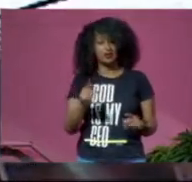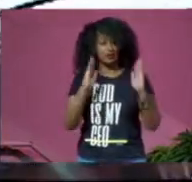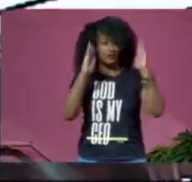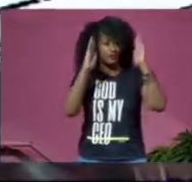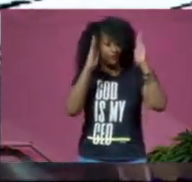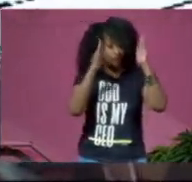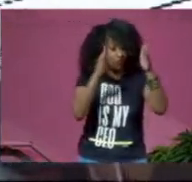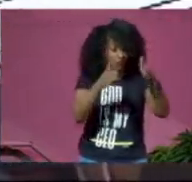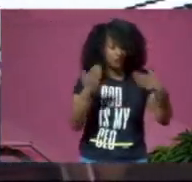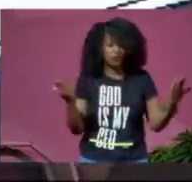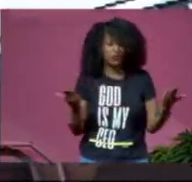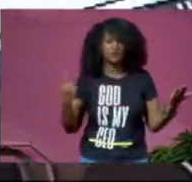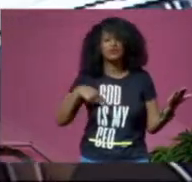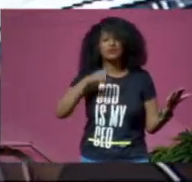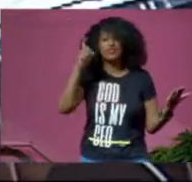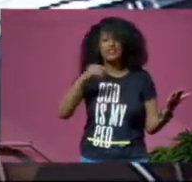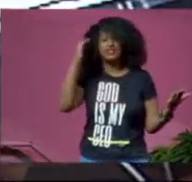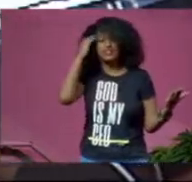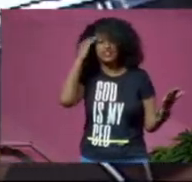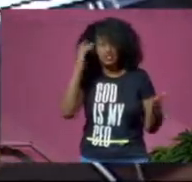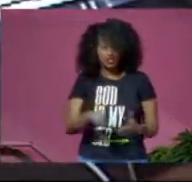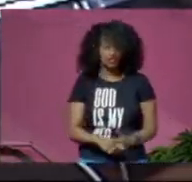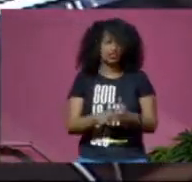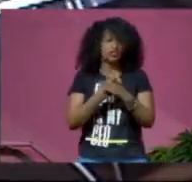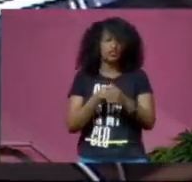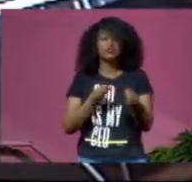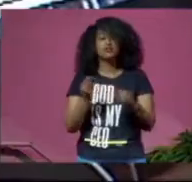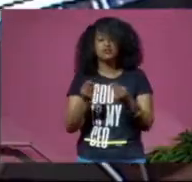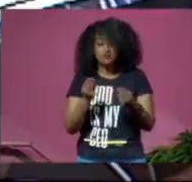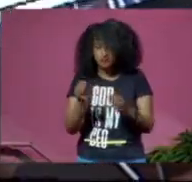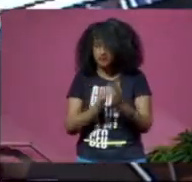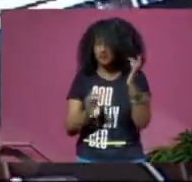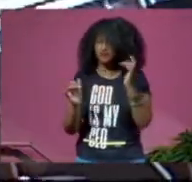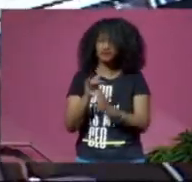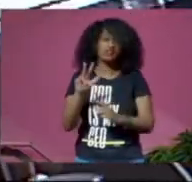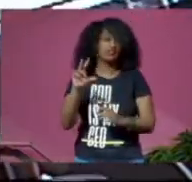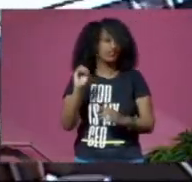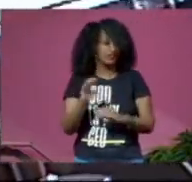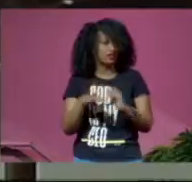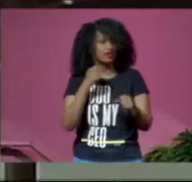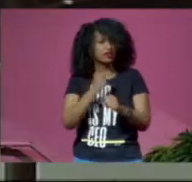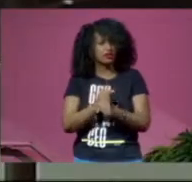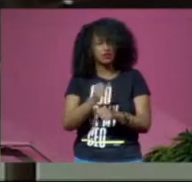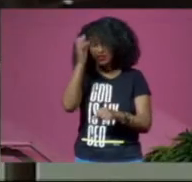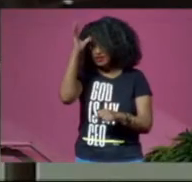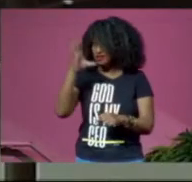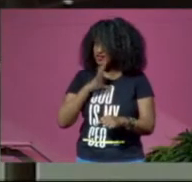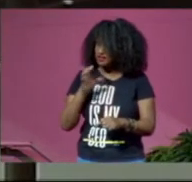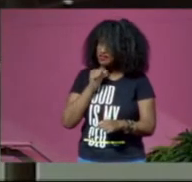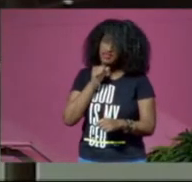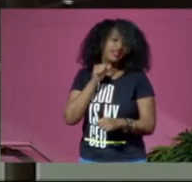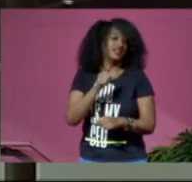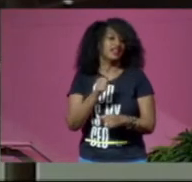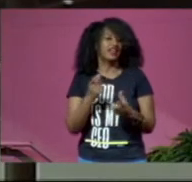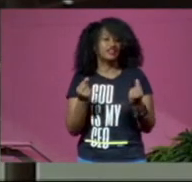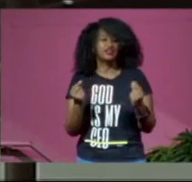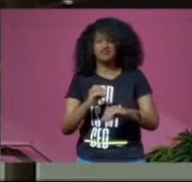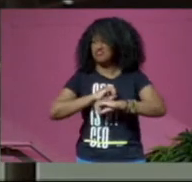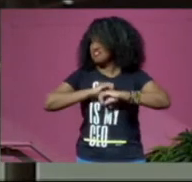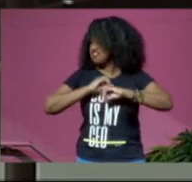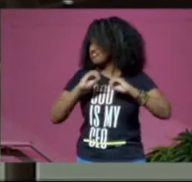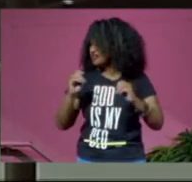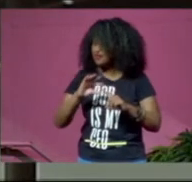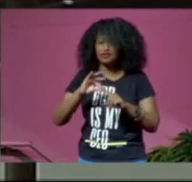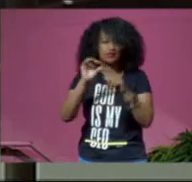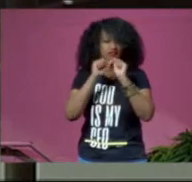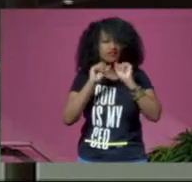the infancy of the ministry of Jesus. A 30-year-old man, watch this, who has not performed one miracle, who has